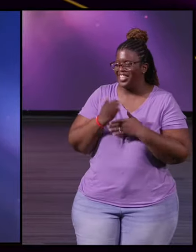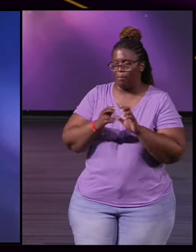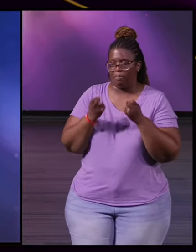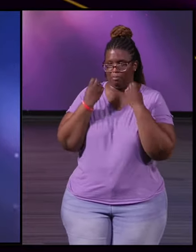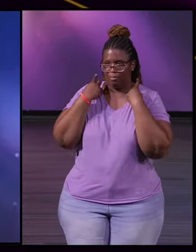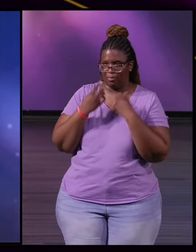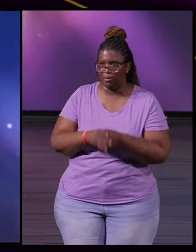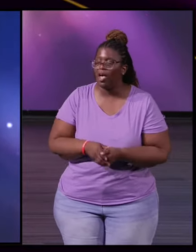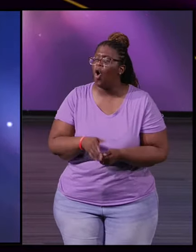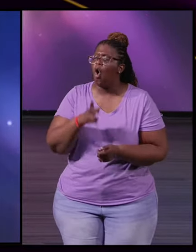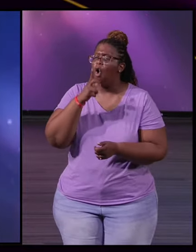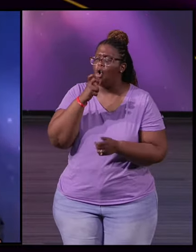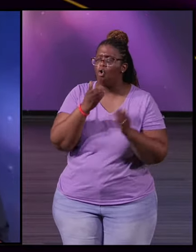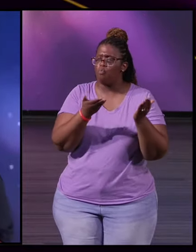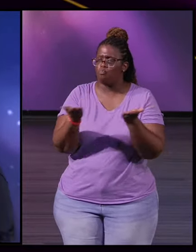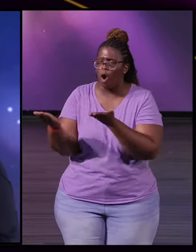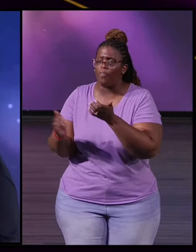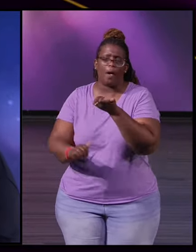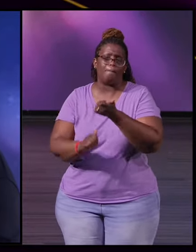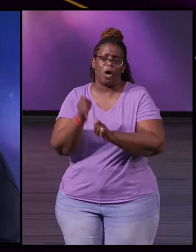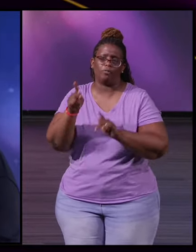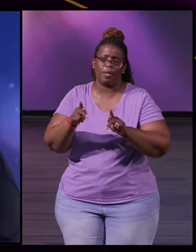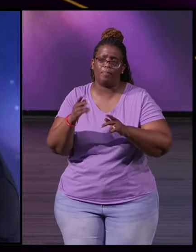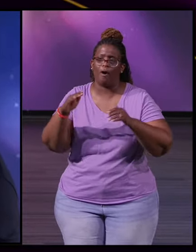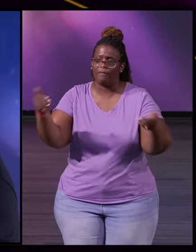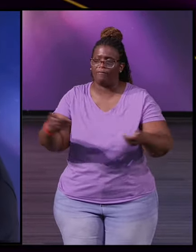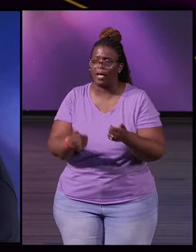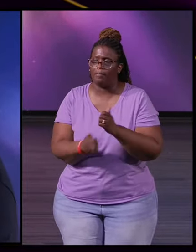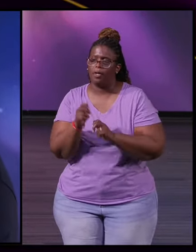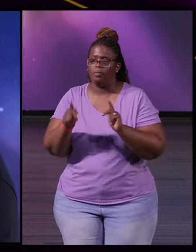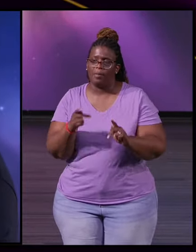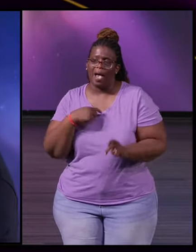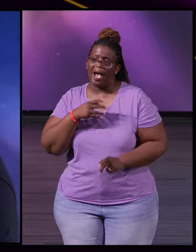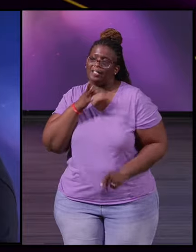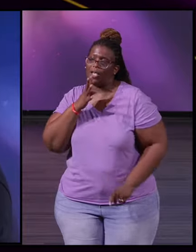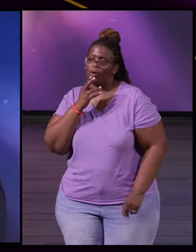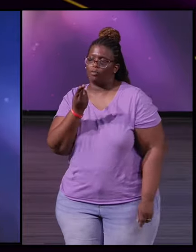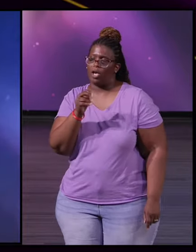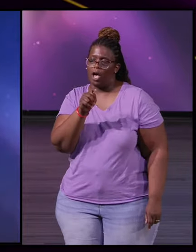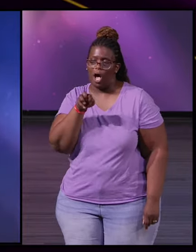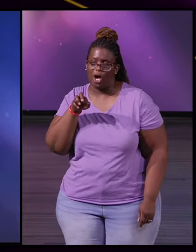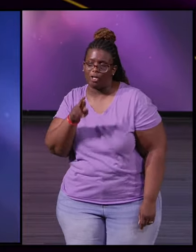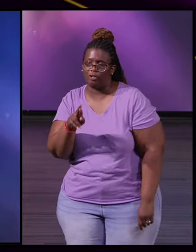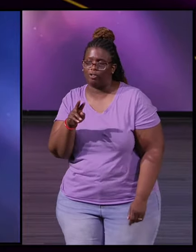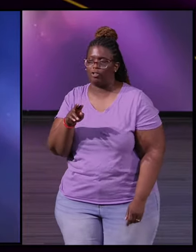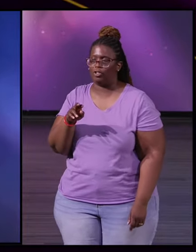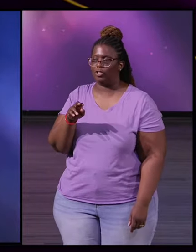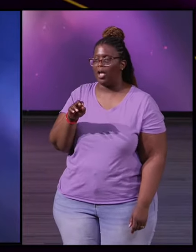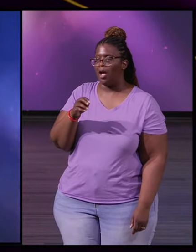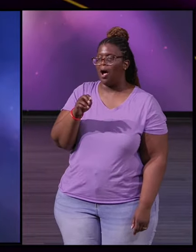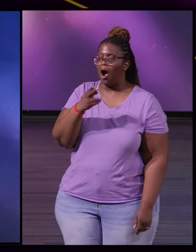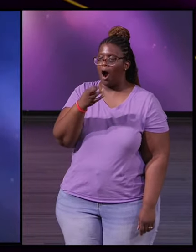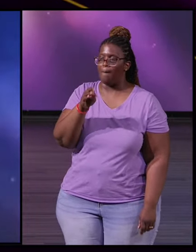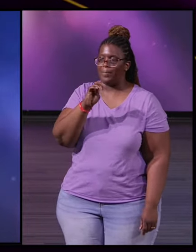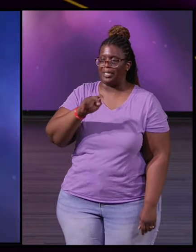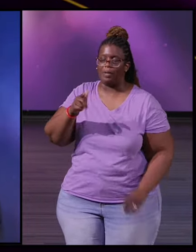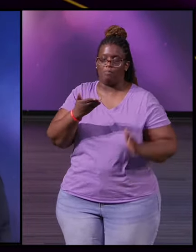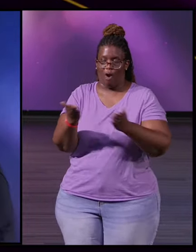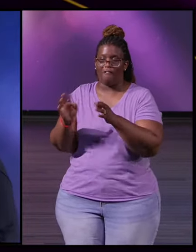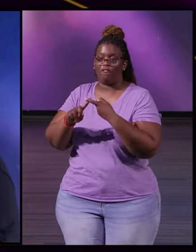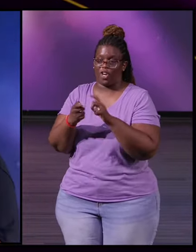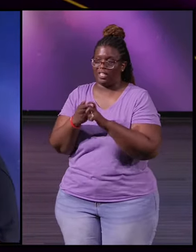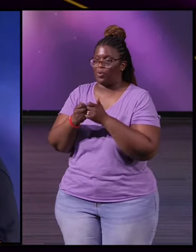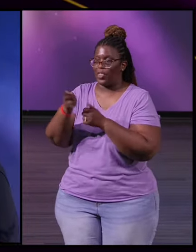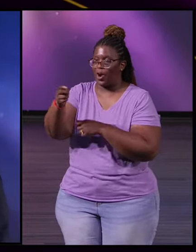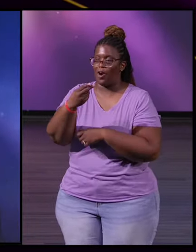who brought the most people with them. Because I know I talked to Harmony Hunter, and she brought some folks from college, right? So Harmony brought two people with her, all